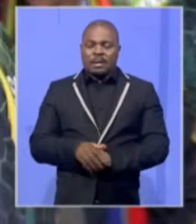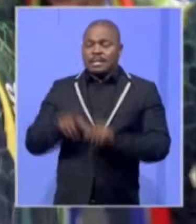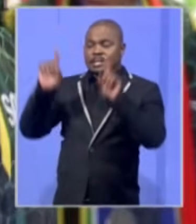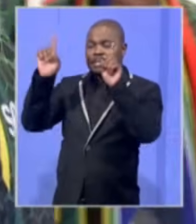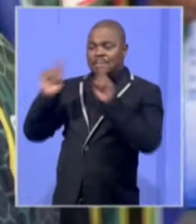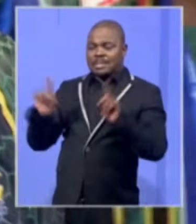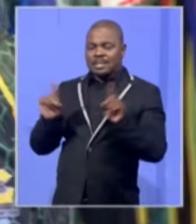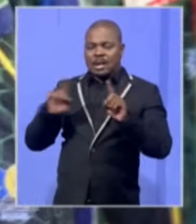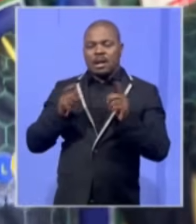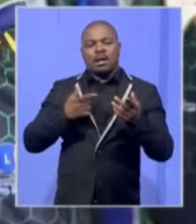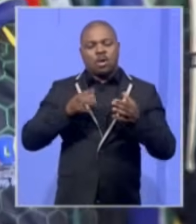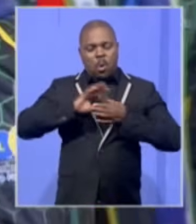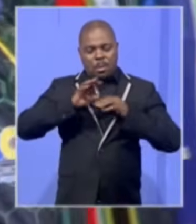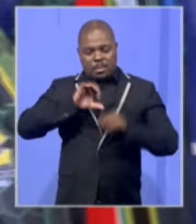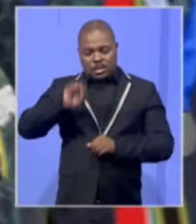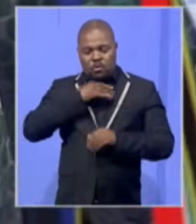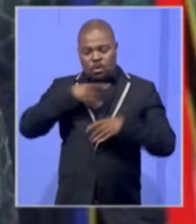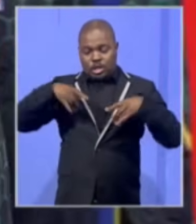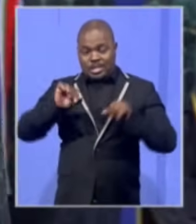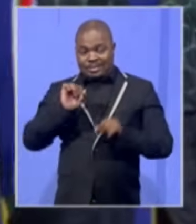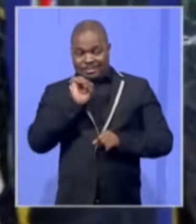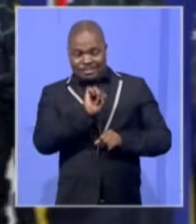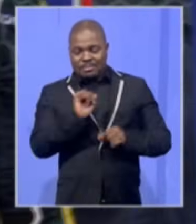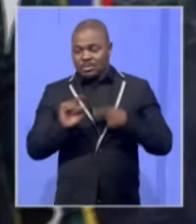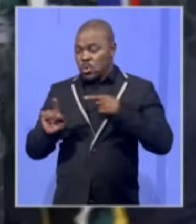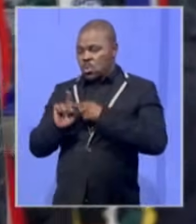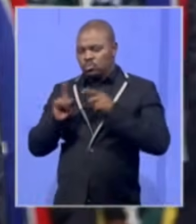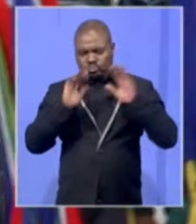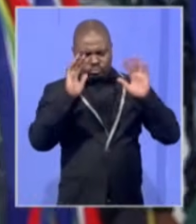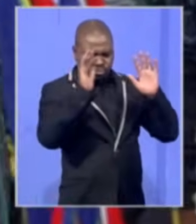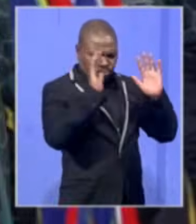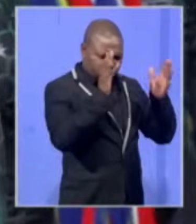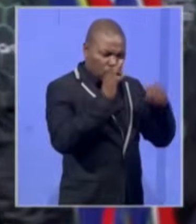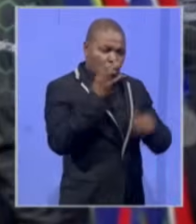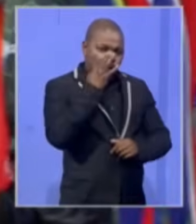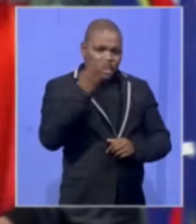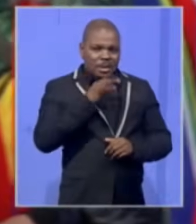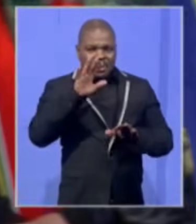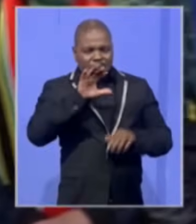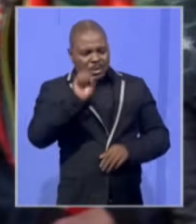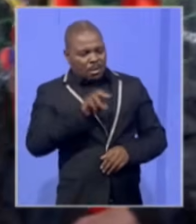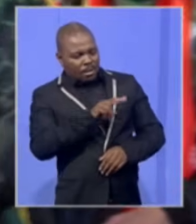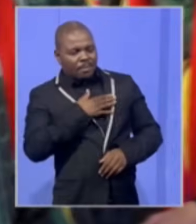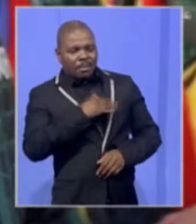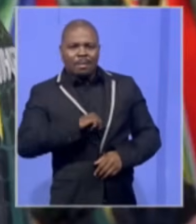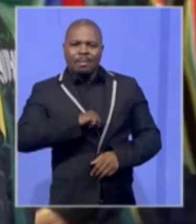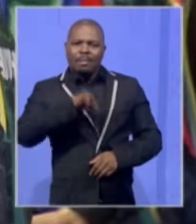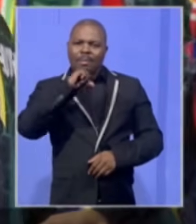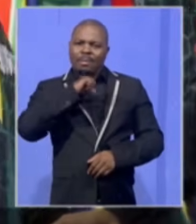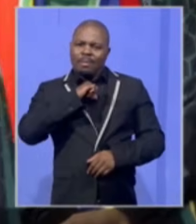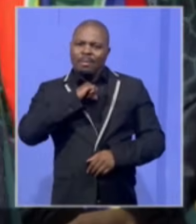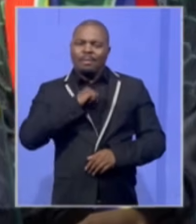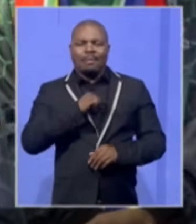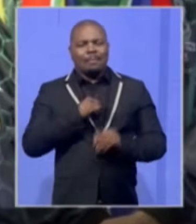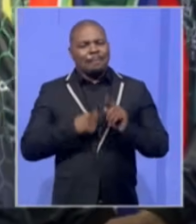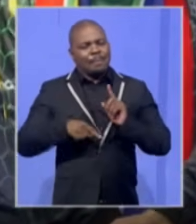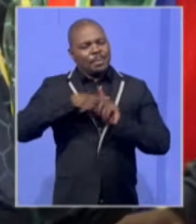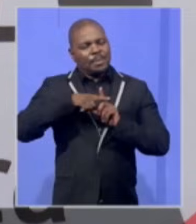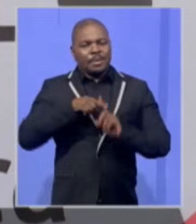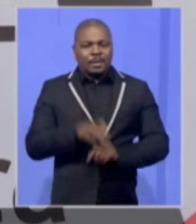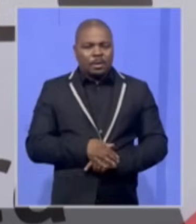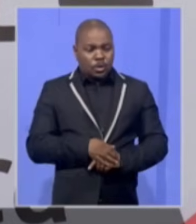Special Olympics South Africa wa kgotse baatlete mme a ka ya fa ba tlisa tsholofelo mo nageng eno. To our athletes,